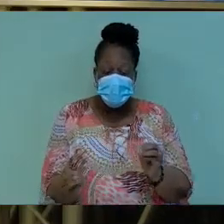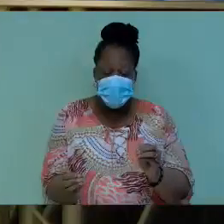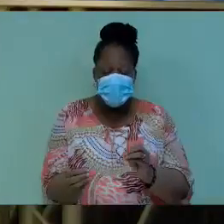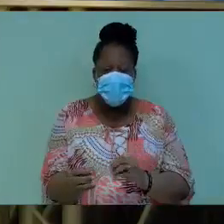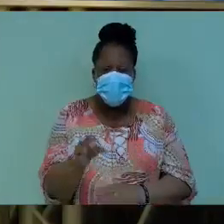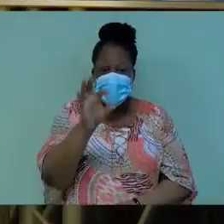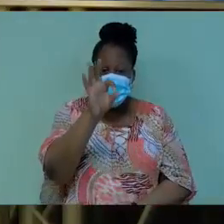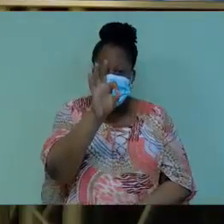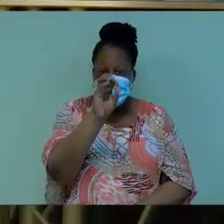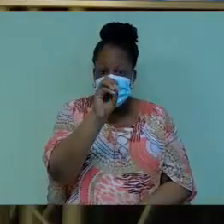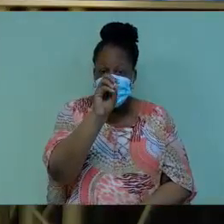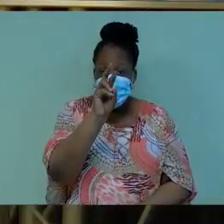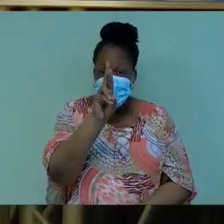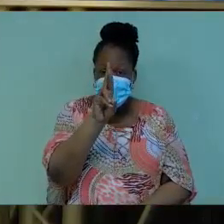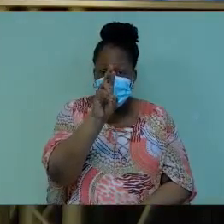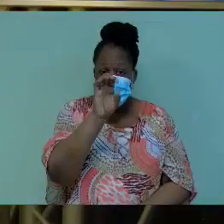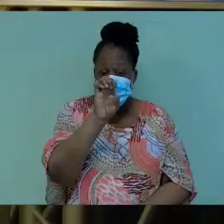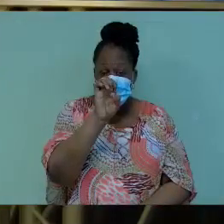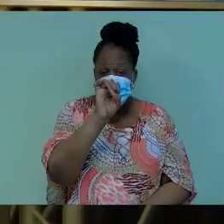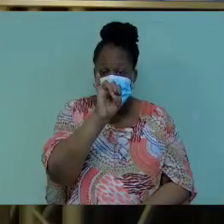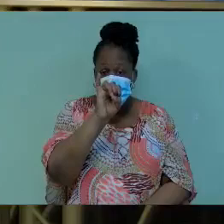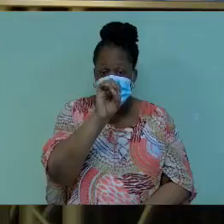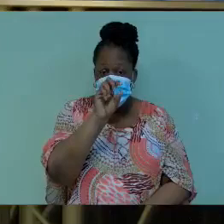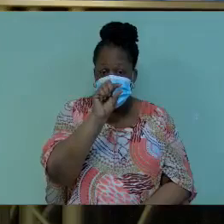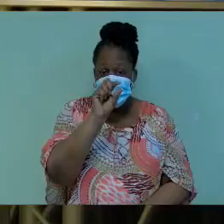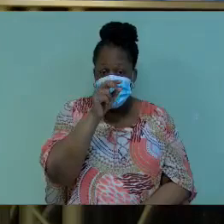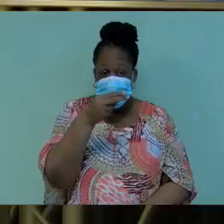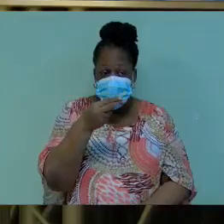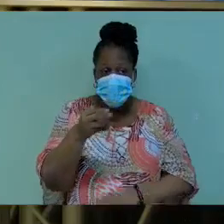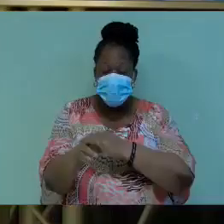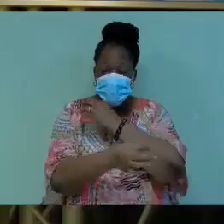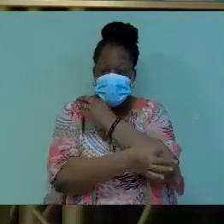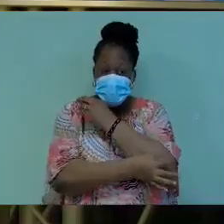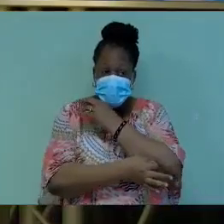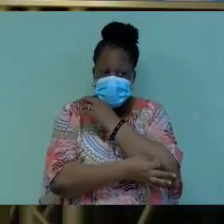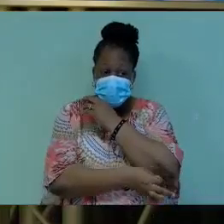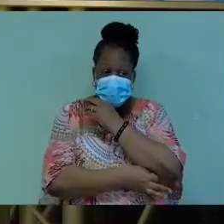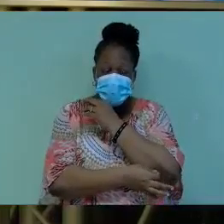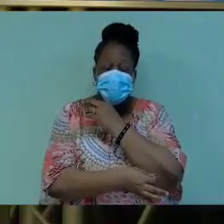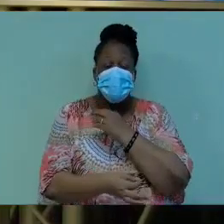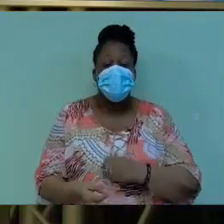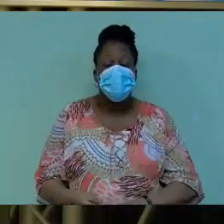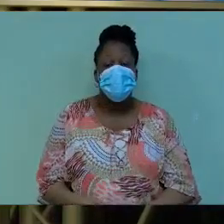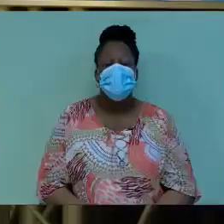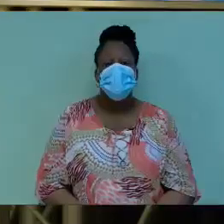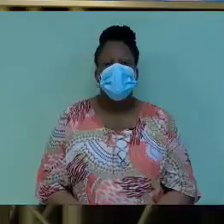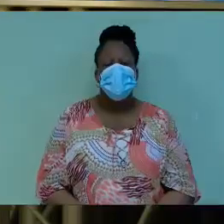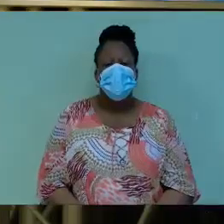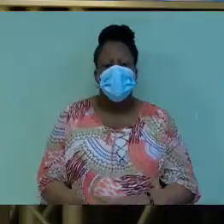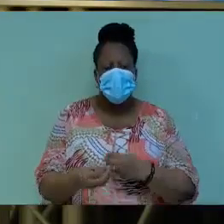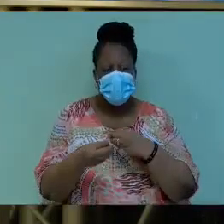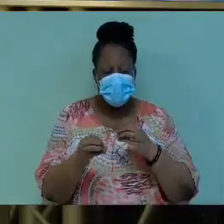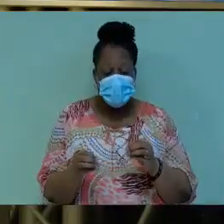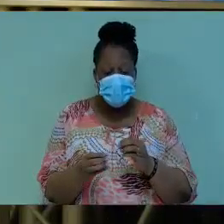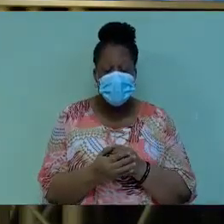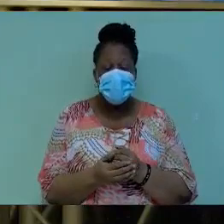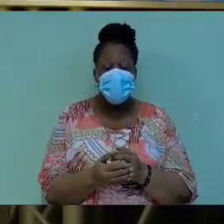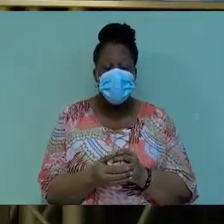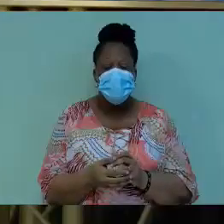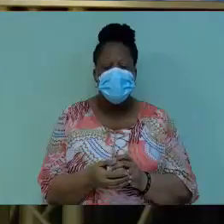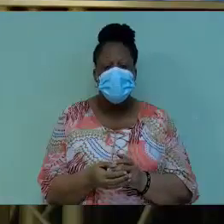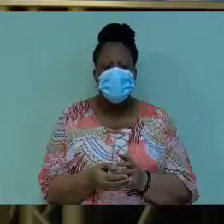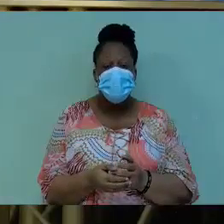the Ministry of Transport and the Ministry of Tourism, and by extension, our Mitigation Council Minister,